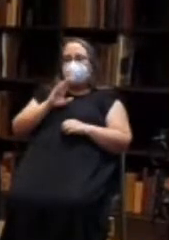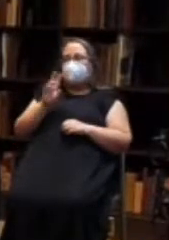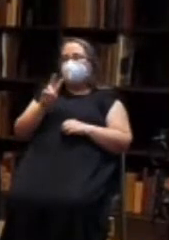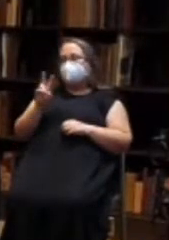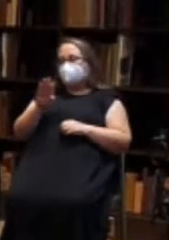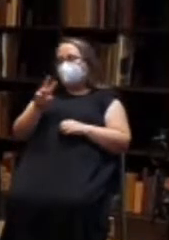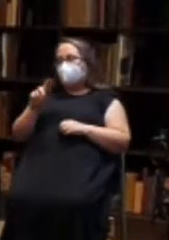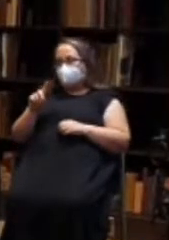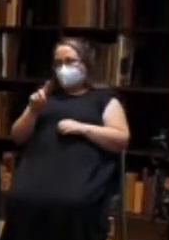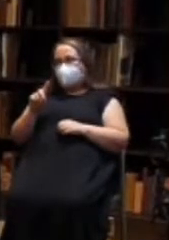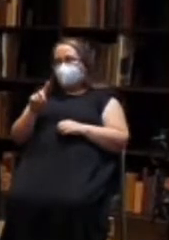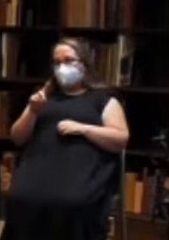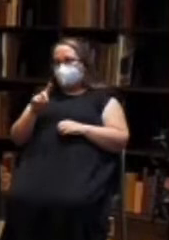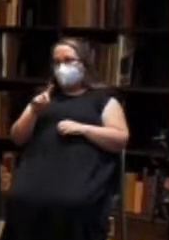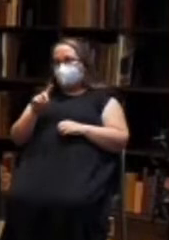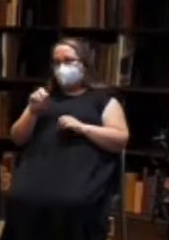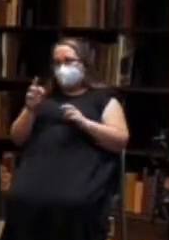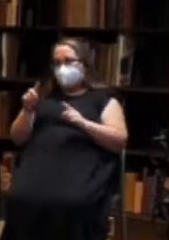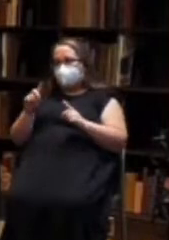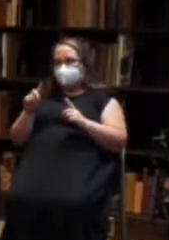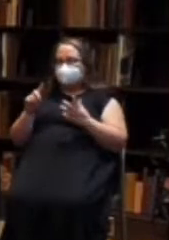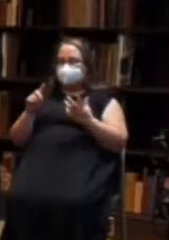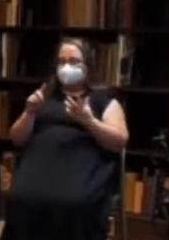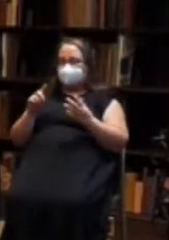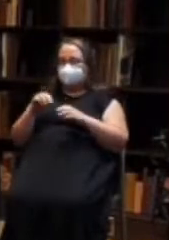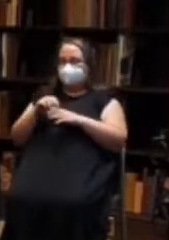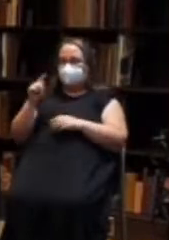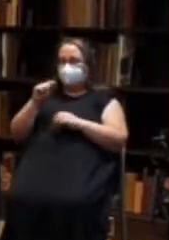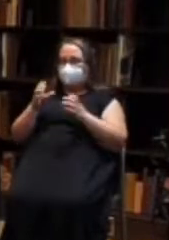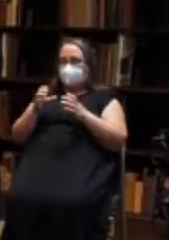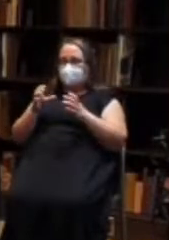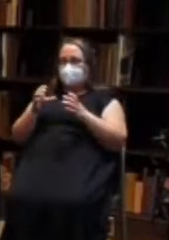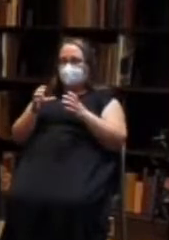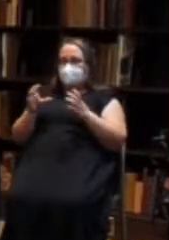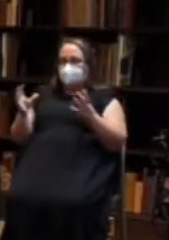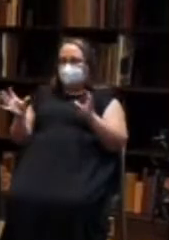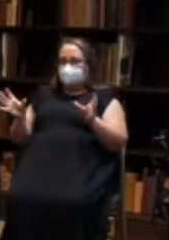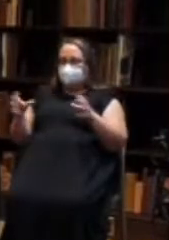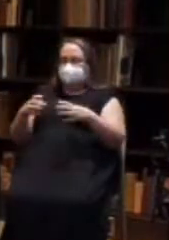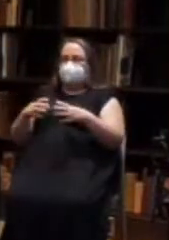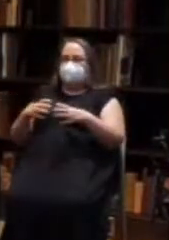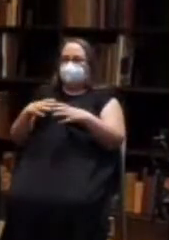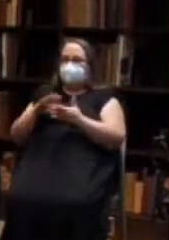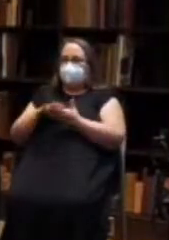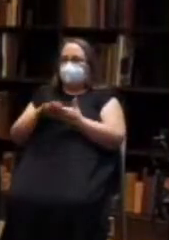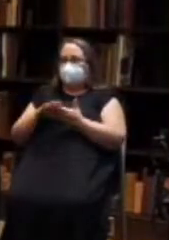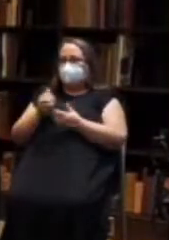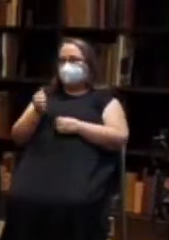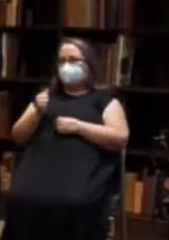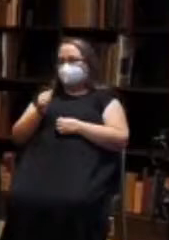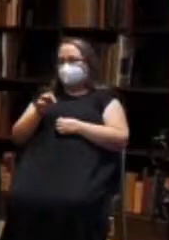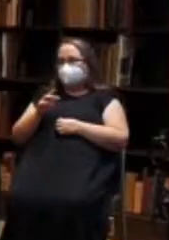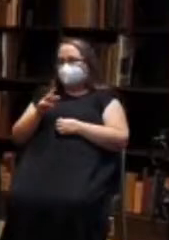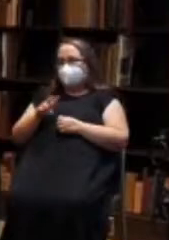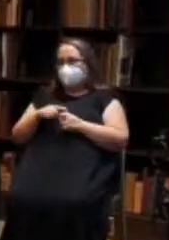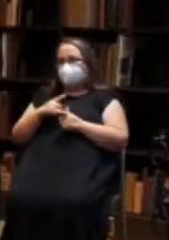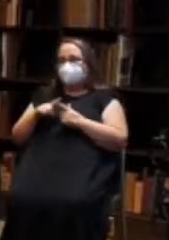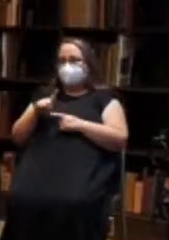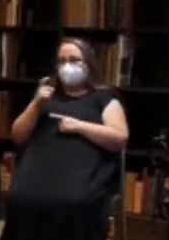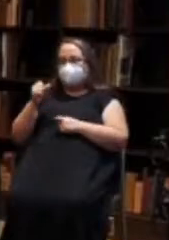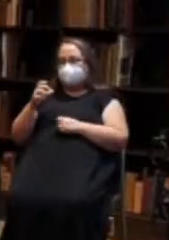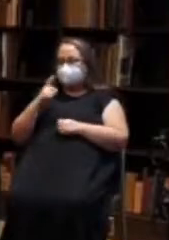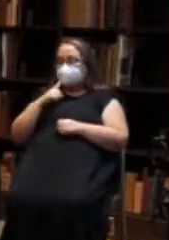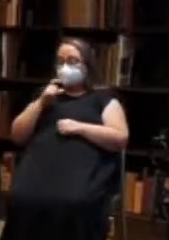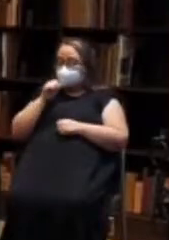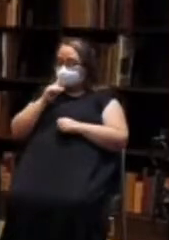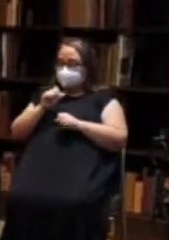had theoretically desegregated schools in 1954, but Black activists a decade later were arguing that that